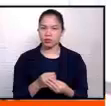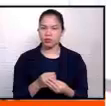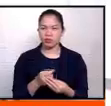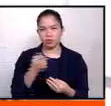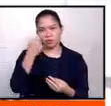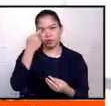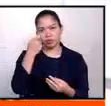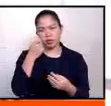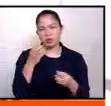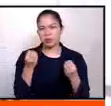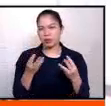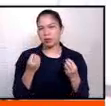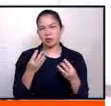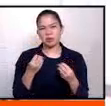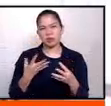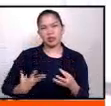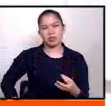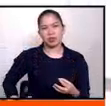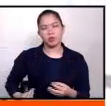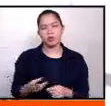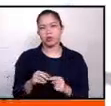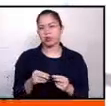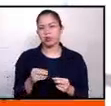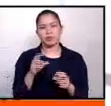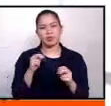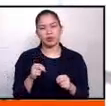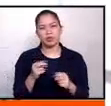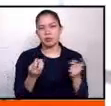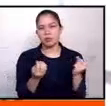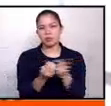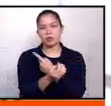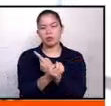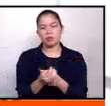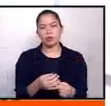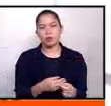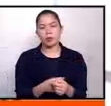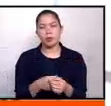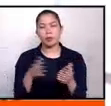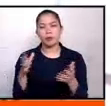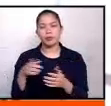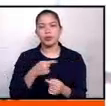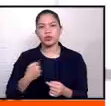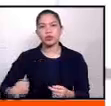Because of so many corruption and I have to fire, I'm leaving for